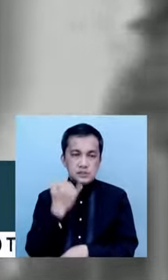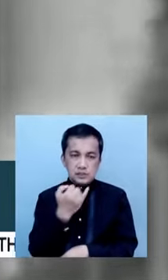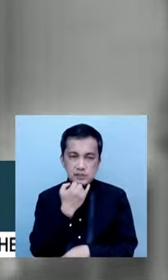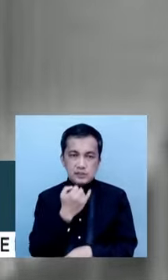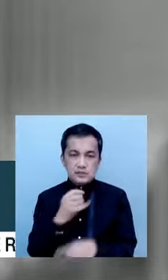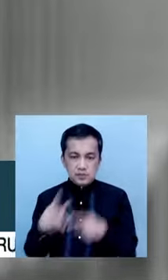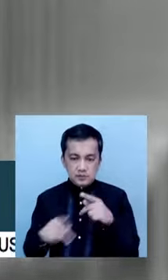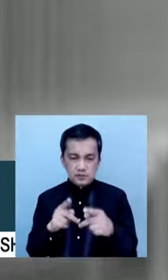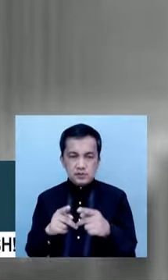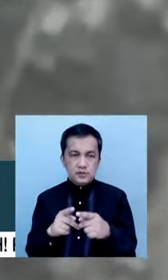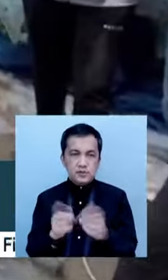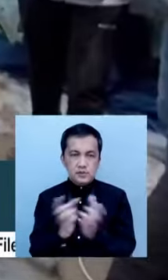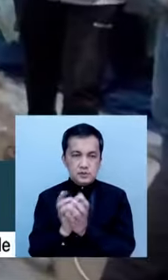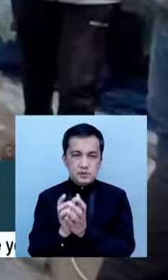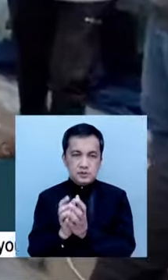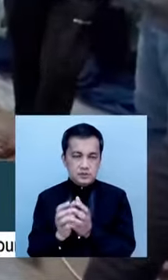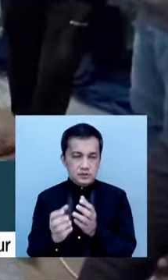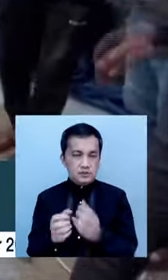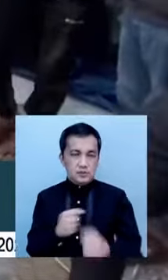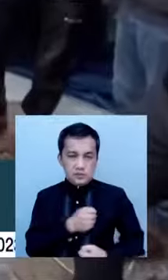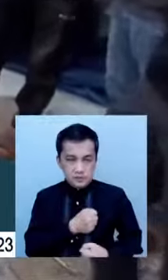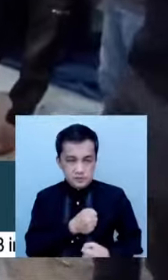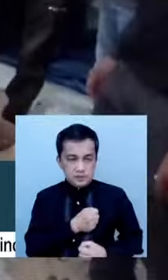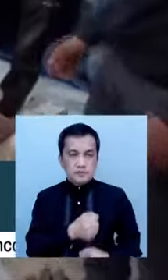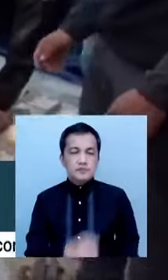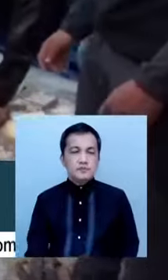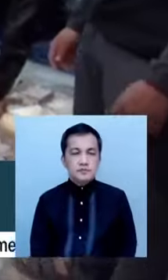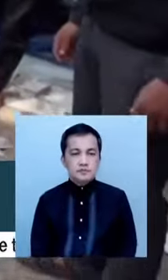and security forces.